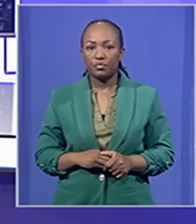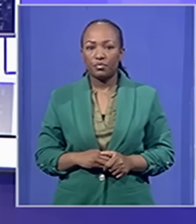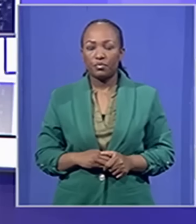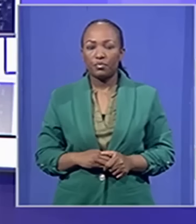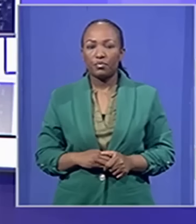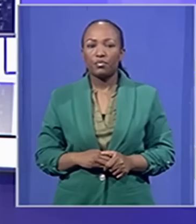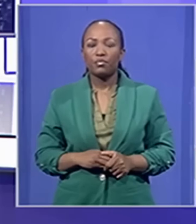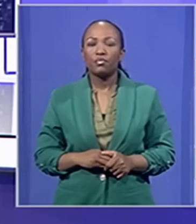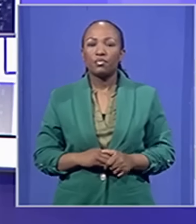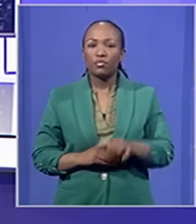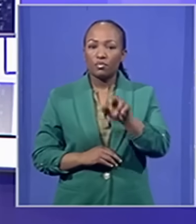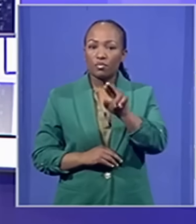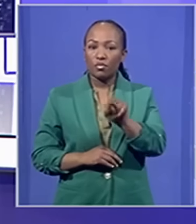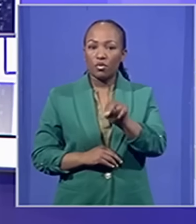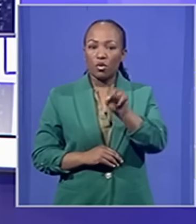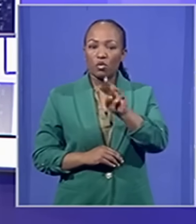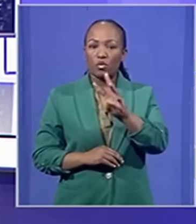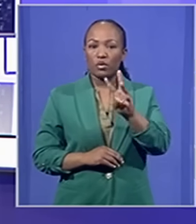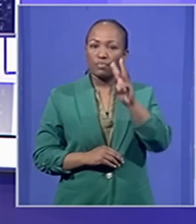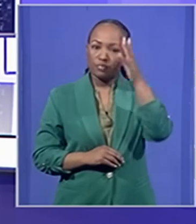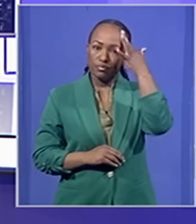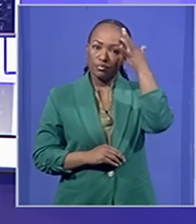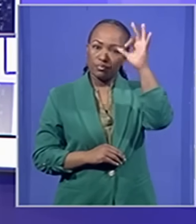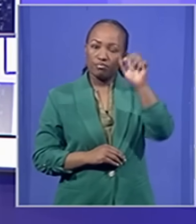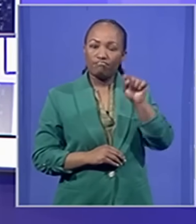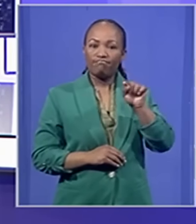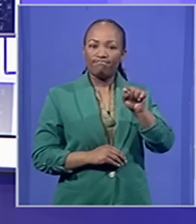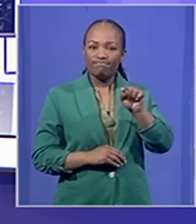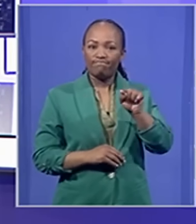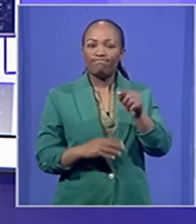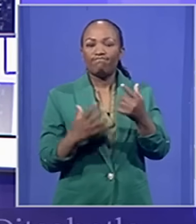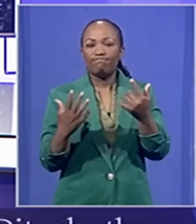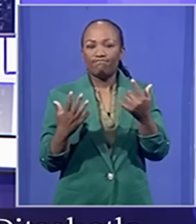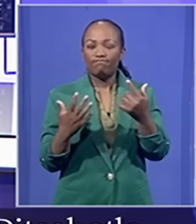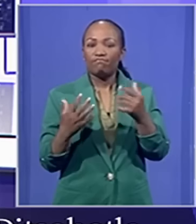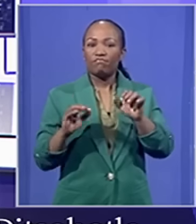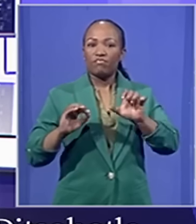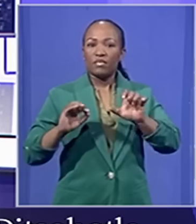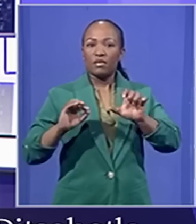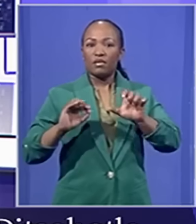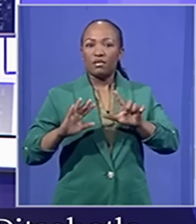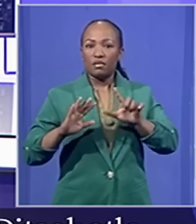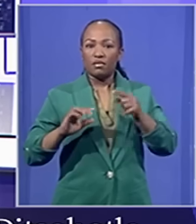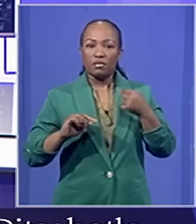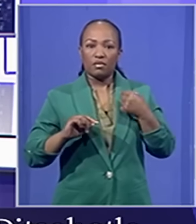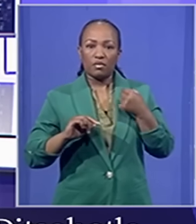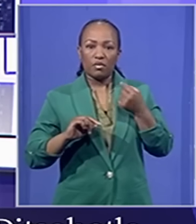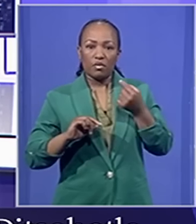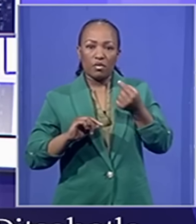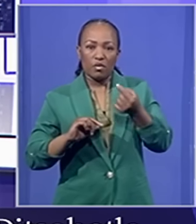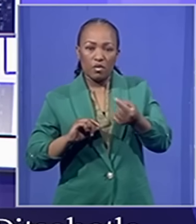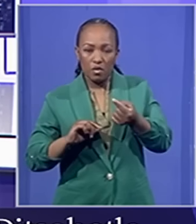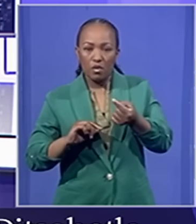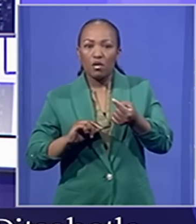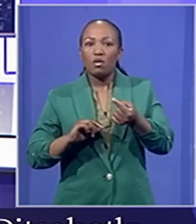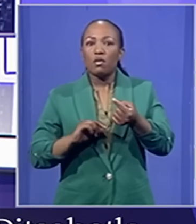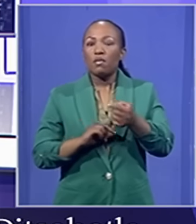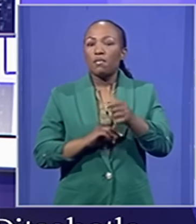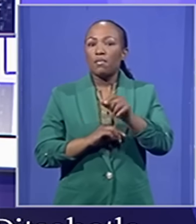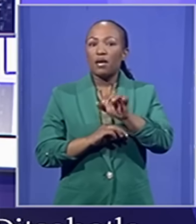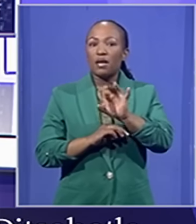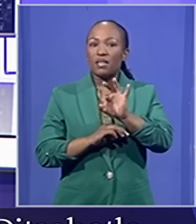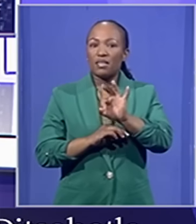Puso ya Northwest e leseditse pula go diragadiwa ga karolwana ya bosupa ya karolo ya 139 ya molaotheo